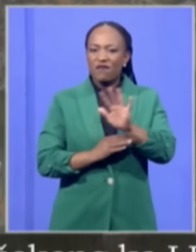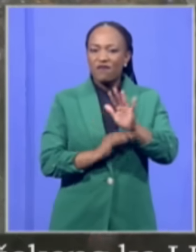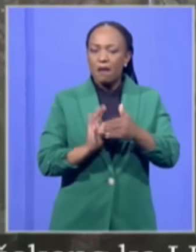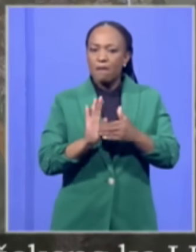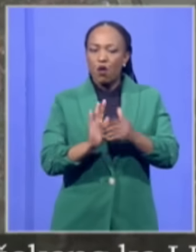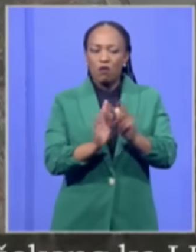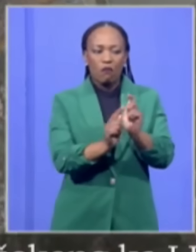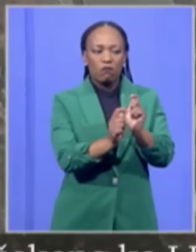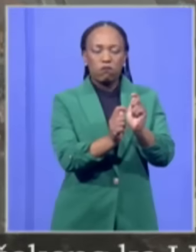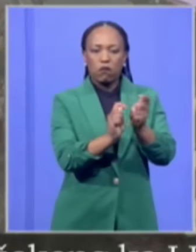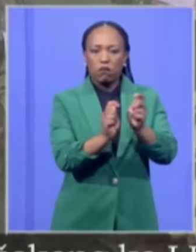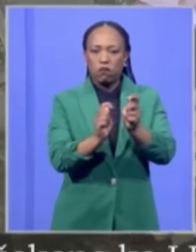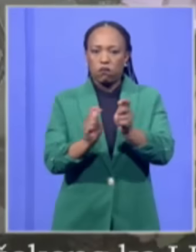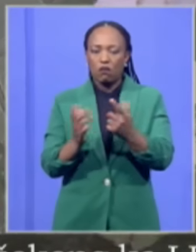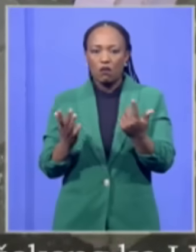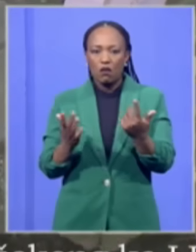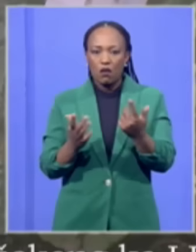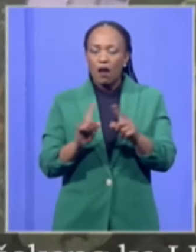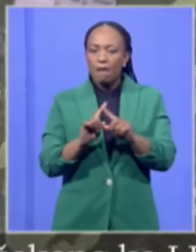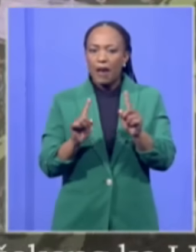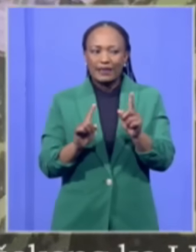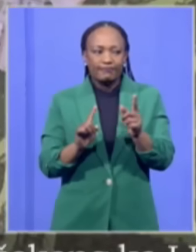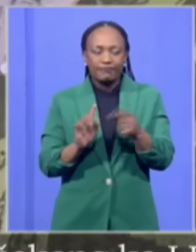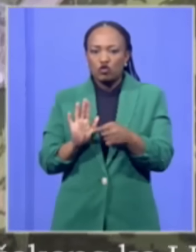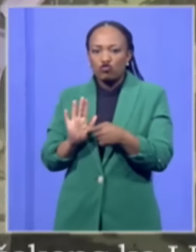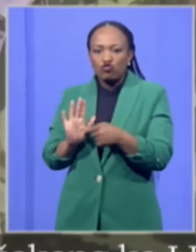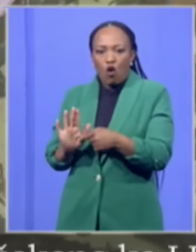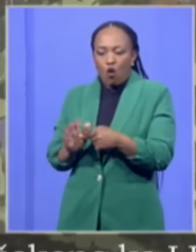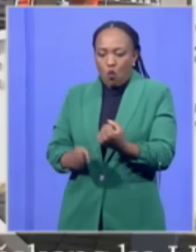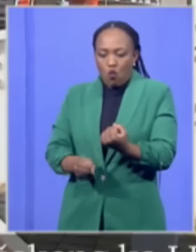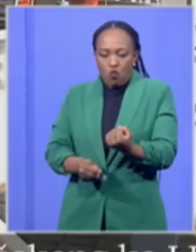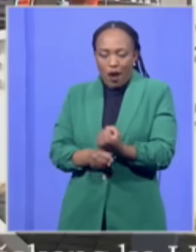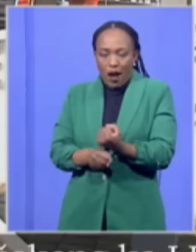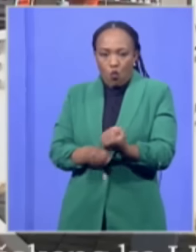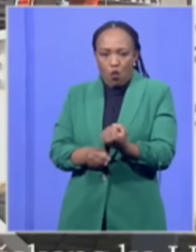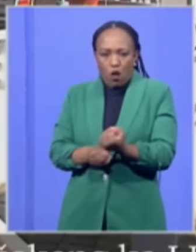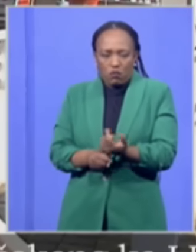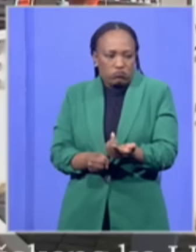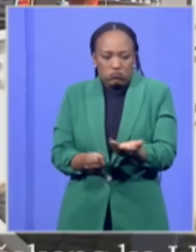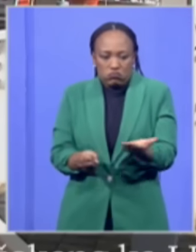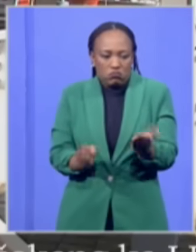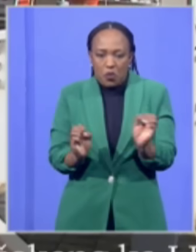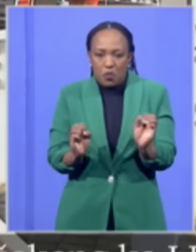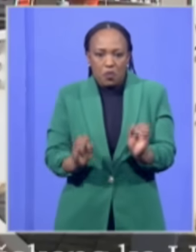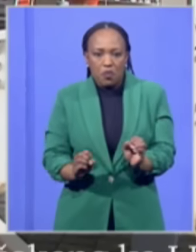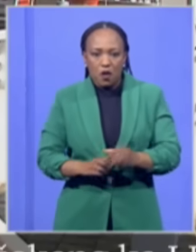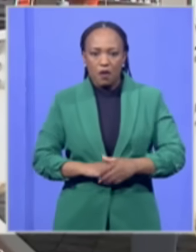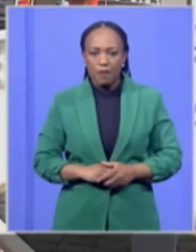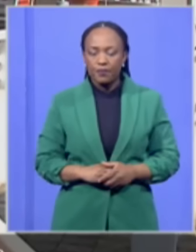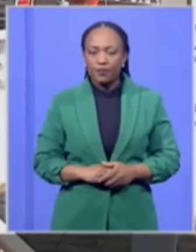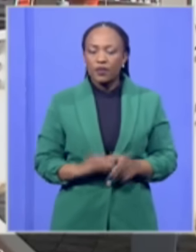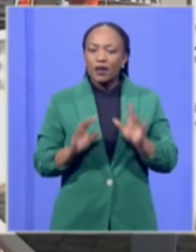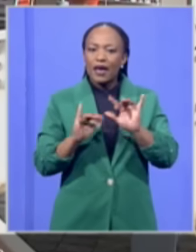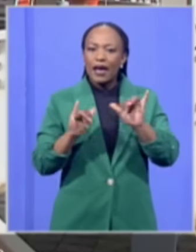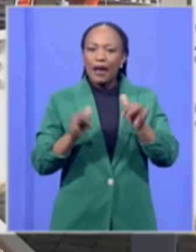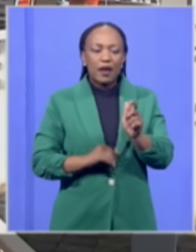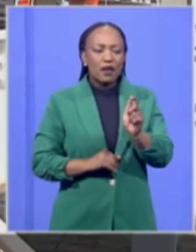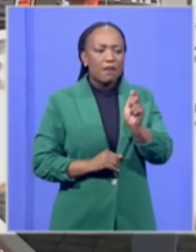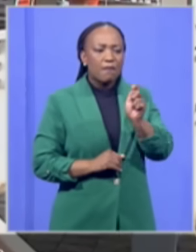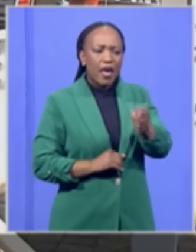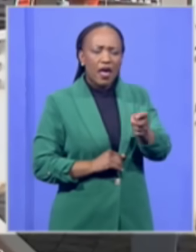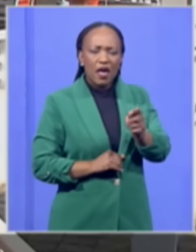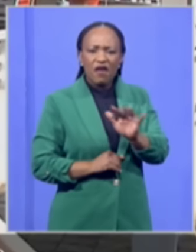paid, very little to show for. There are companies that are paid more than 50 million. When you